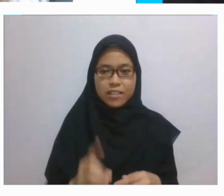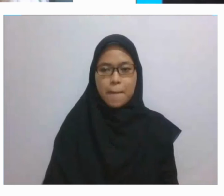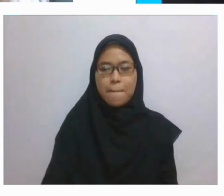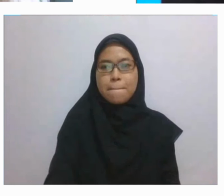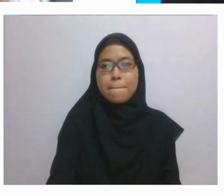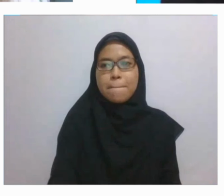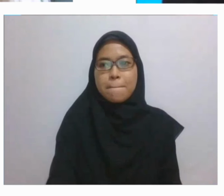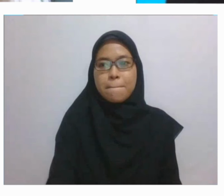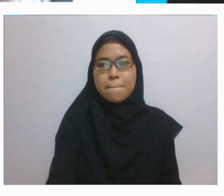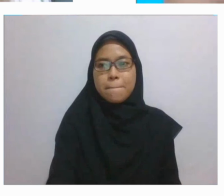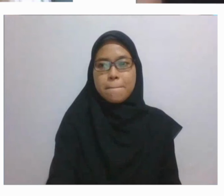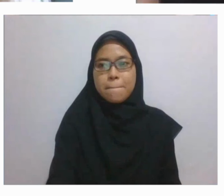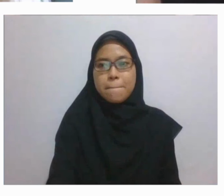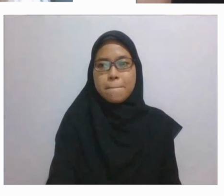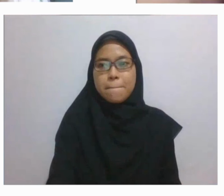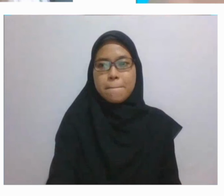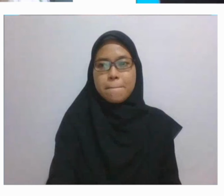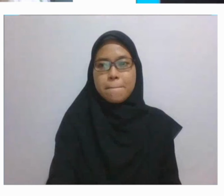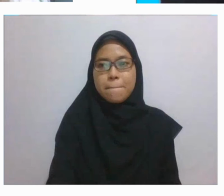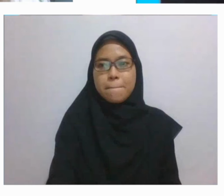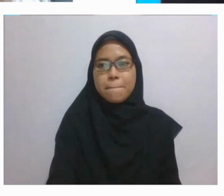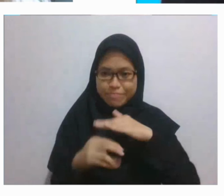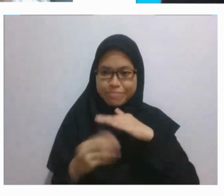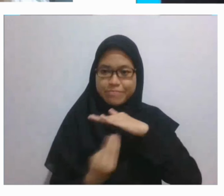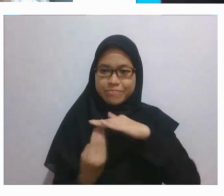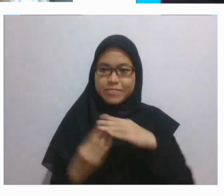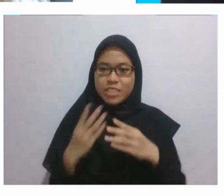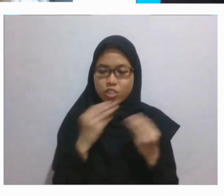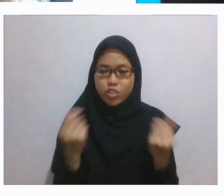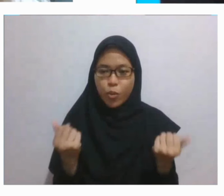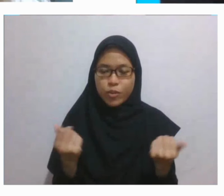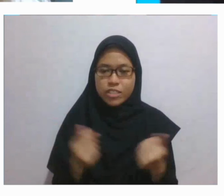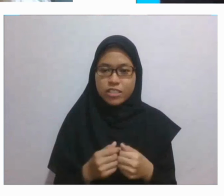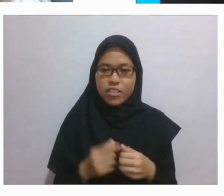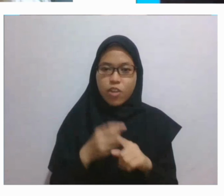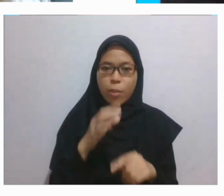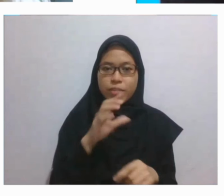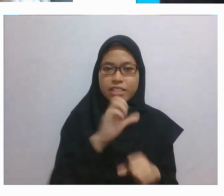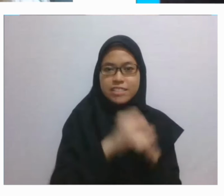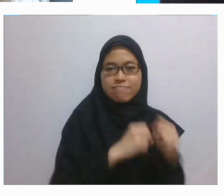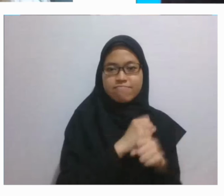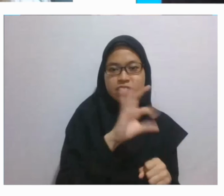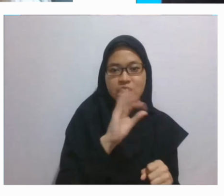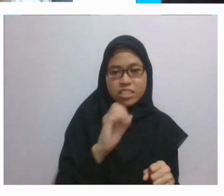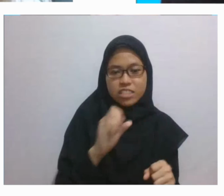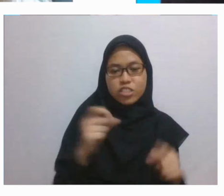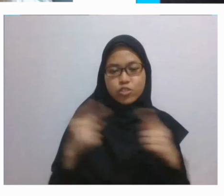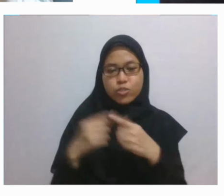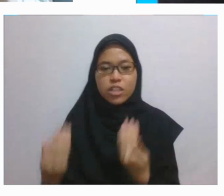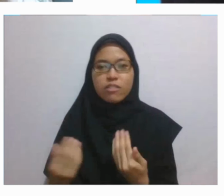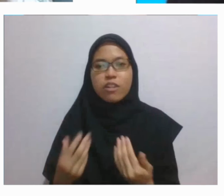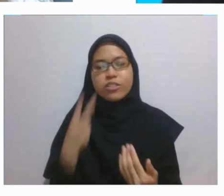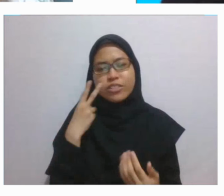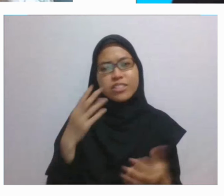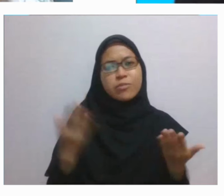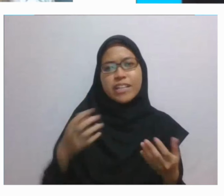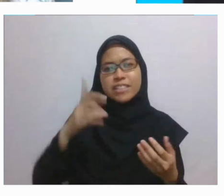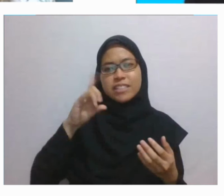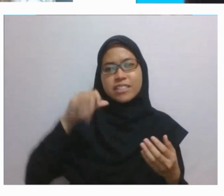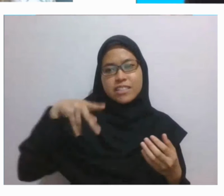solutions, you know, from the 90s to now. And I wonder what stories the dips in that trend line sort of tells